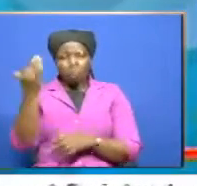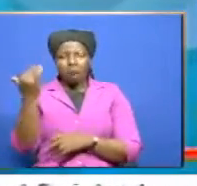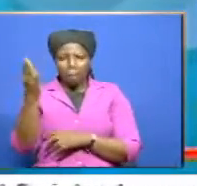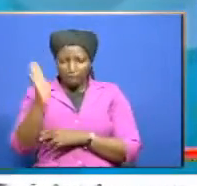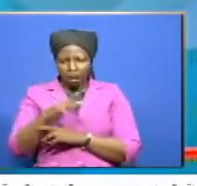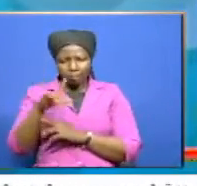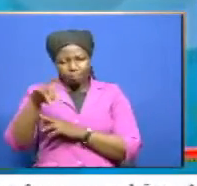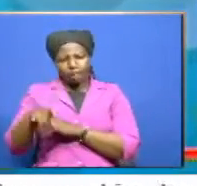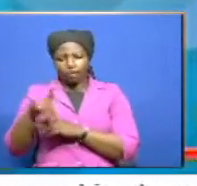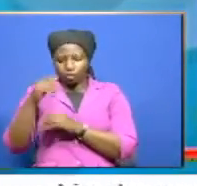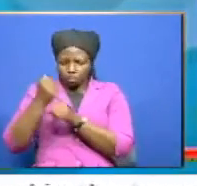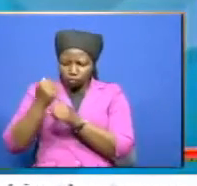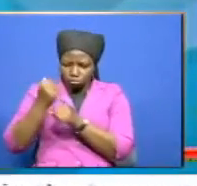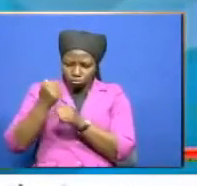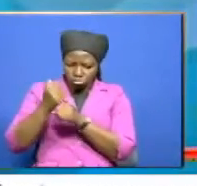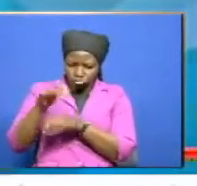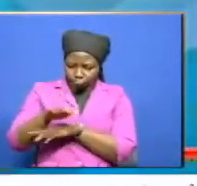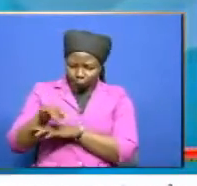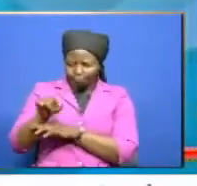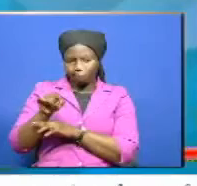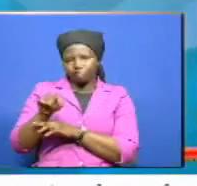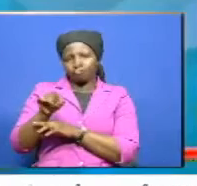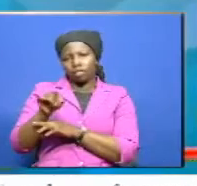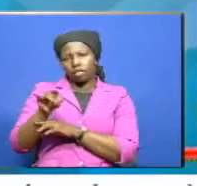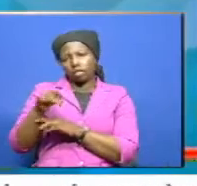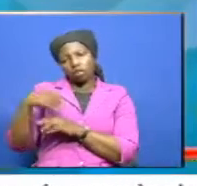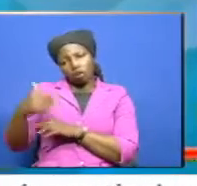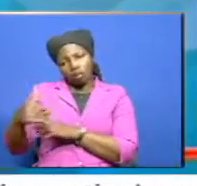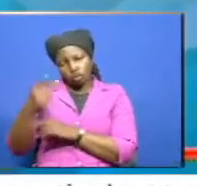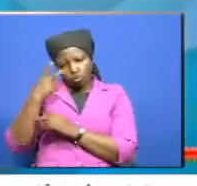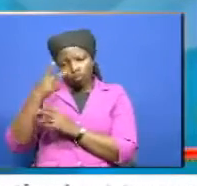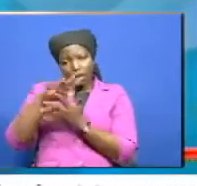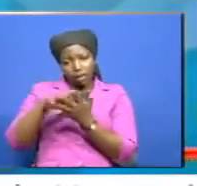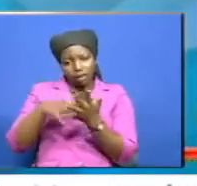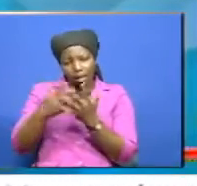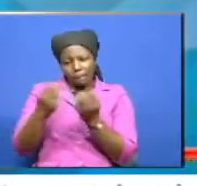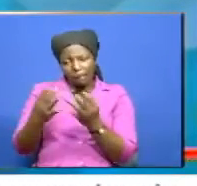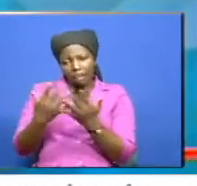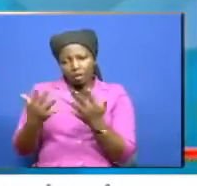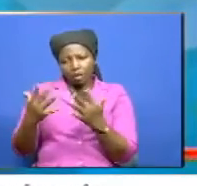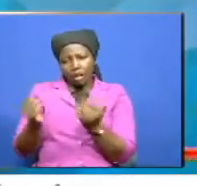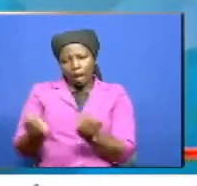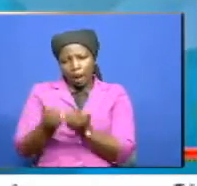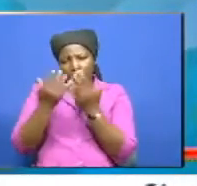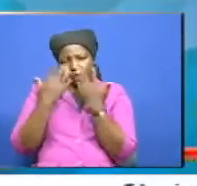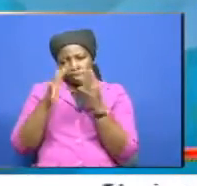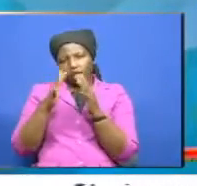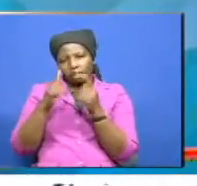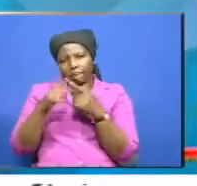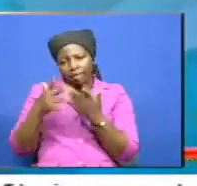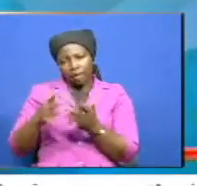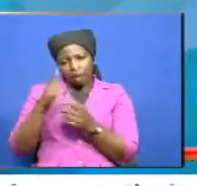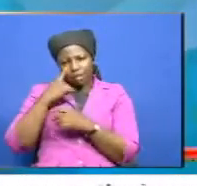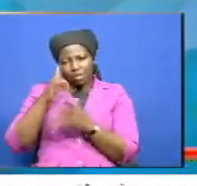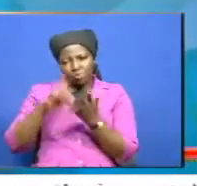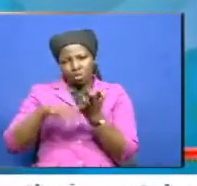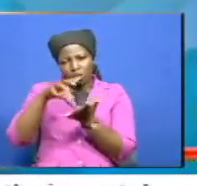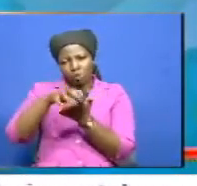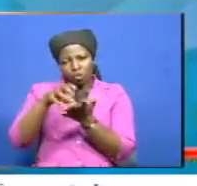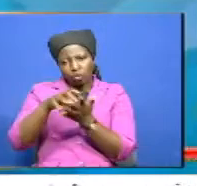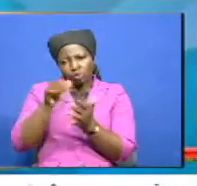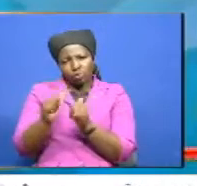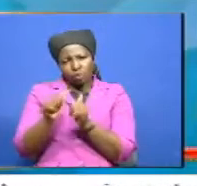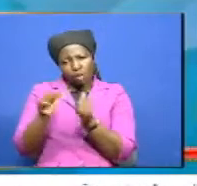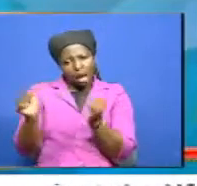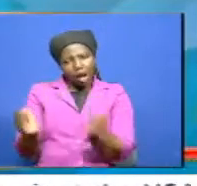to work on. And then obviously with regards to their structures, many, many things went well. But obviously the scenario that you're talking about, and happens quite a